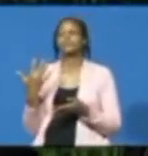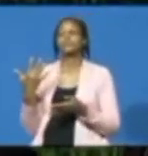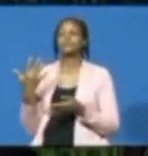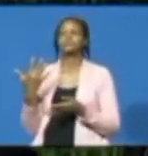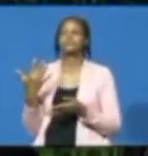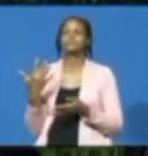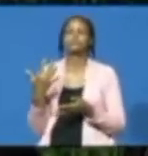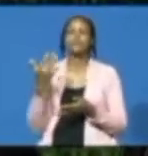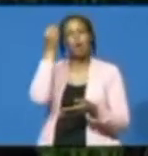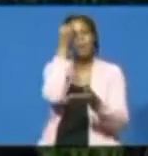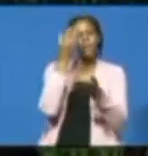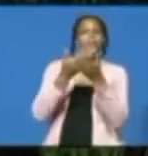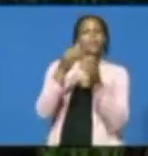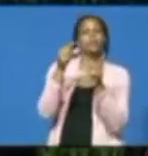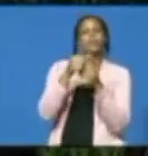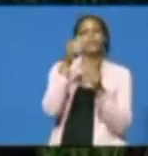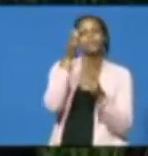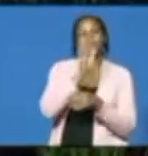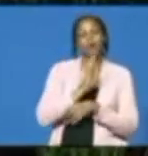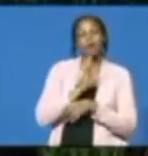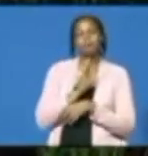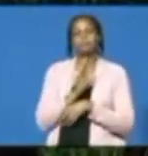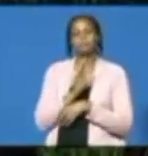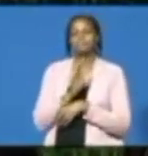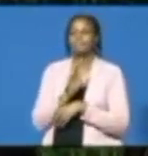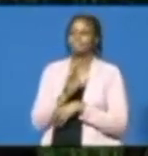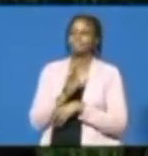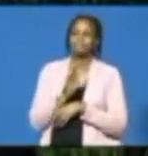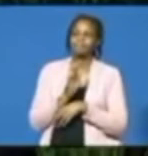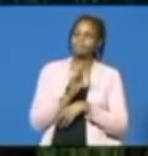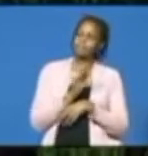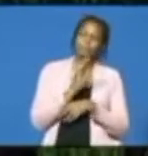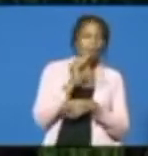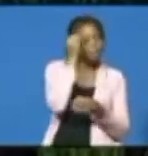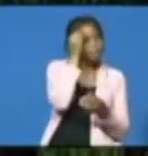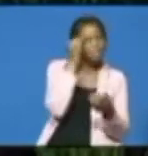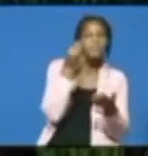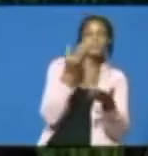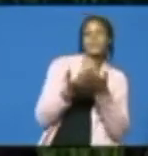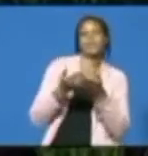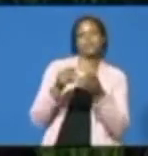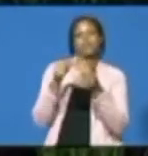stand by the word of God. Stand by the word of God.